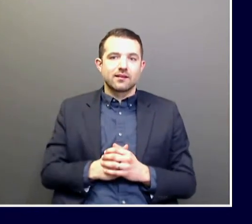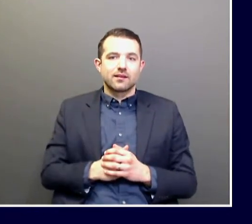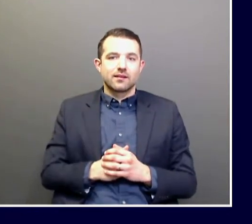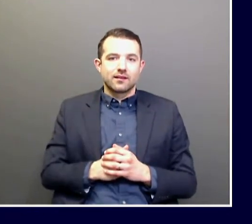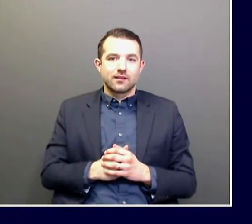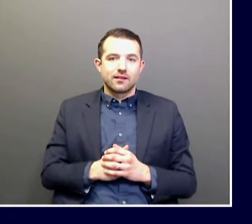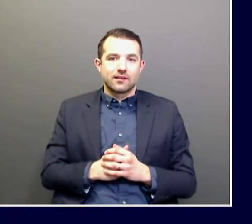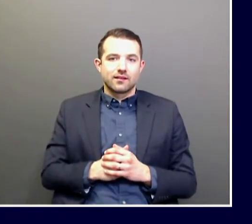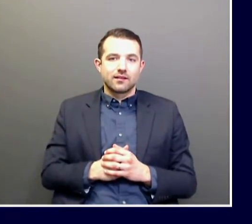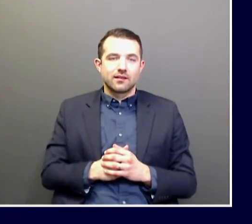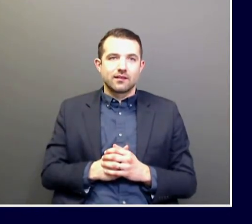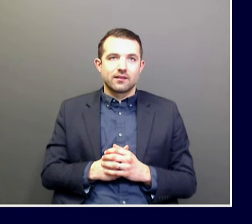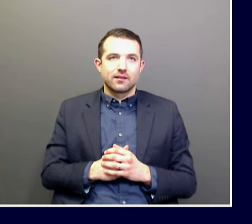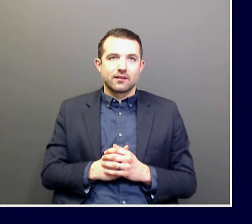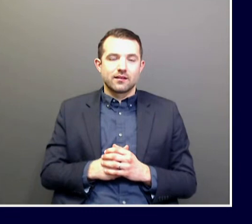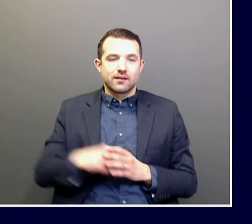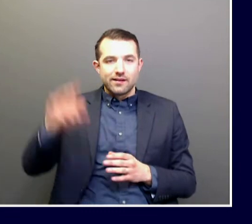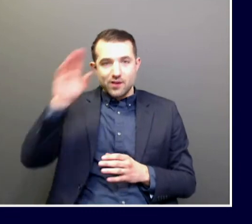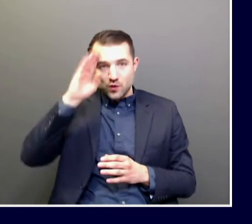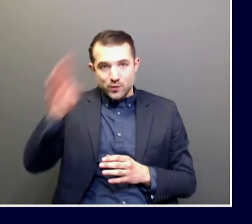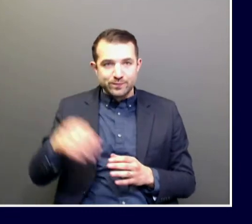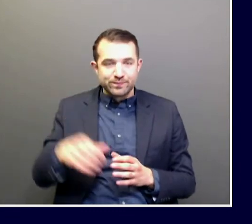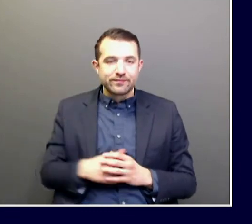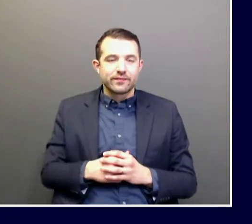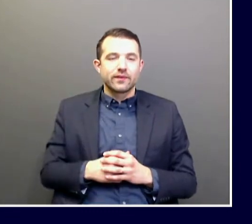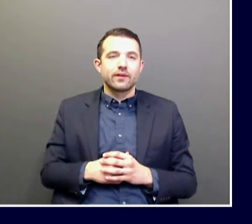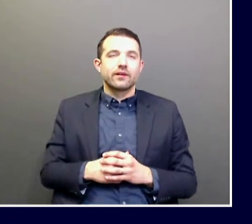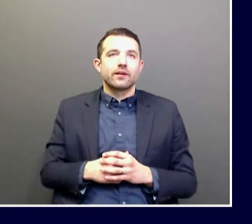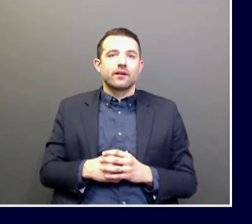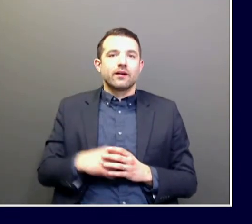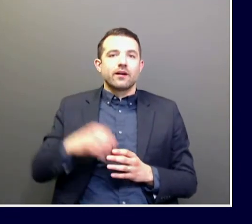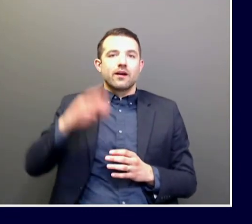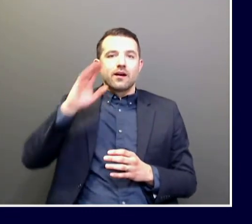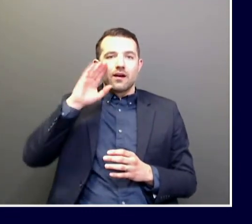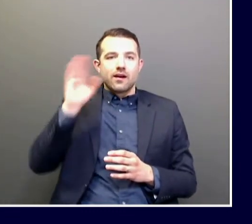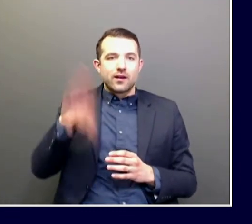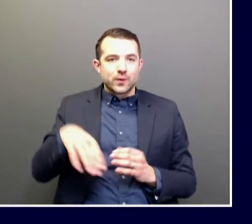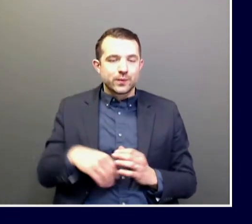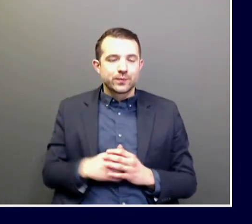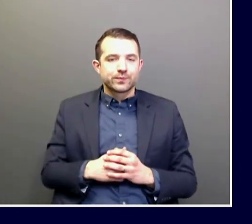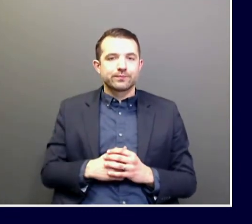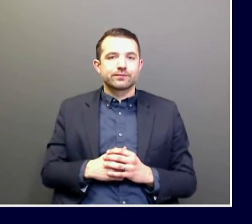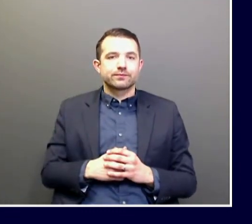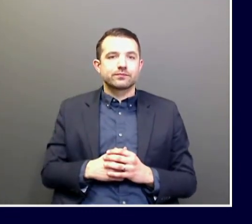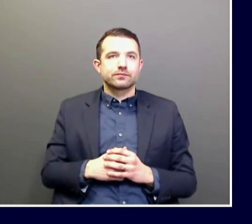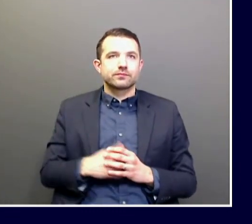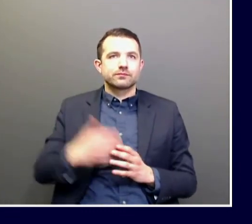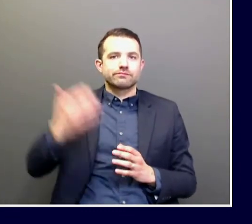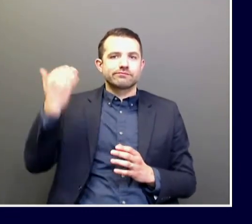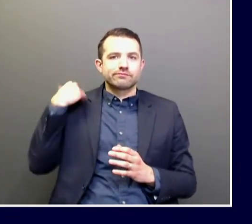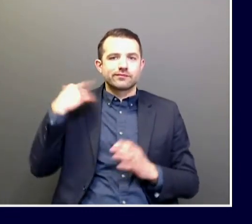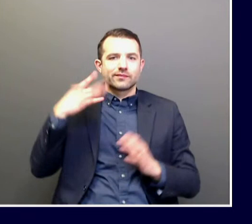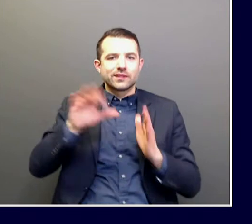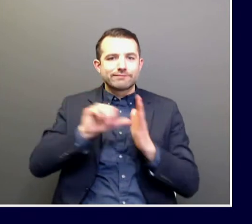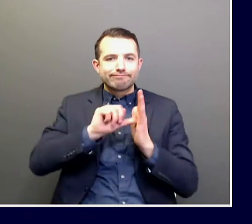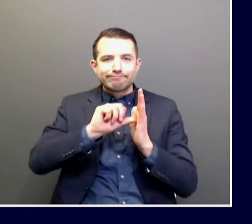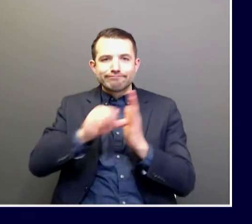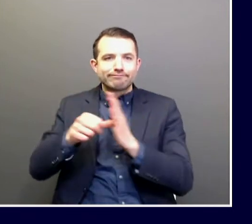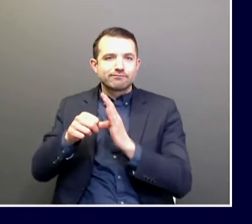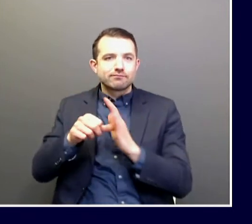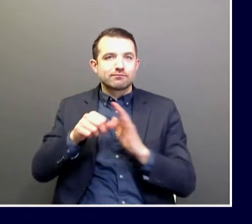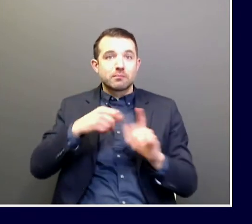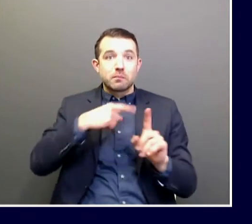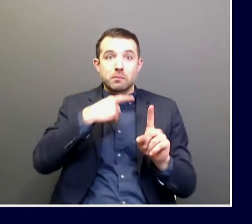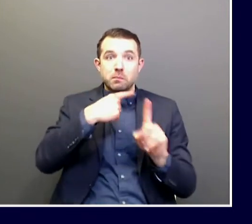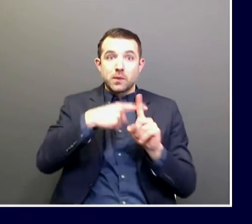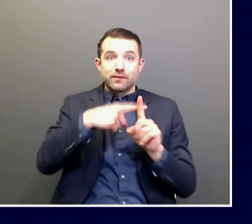Hello, Dr. Shah. I know in the very beginning you were highlighting some of the positives of booster shot